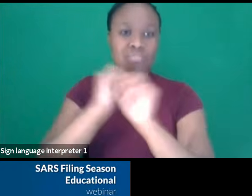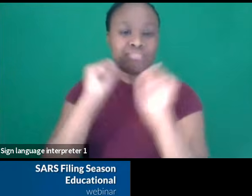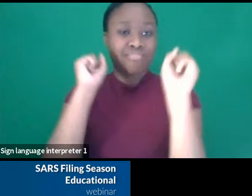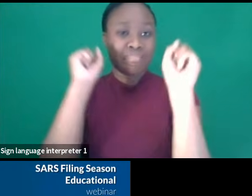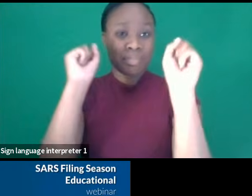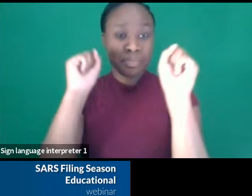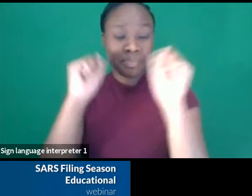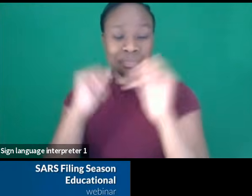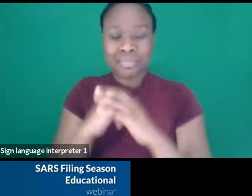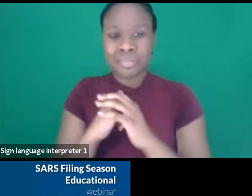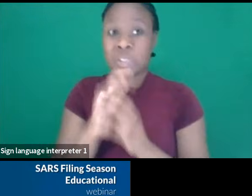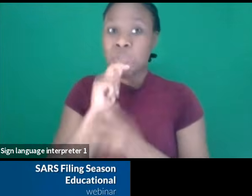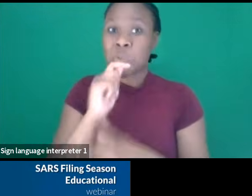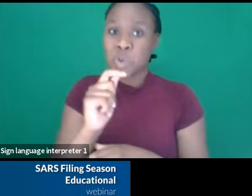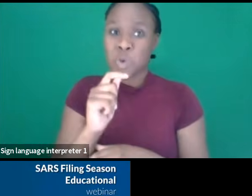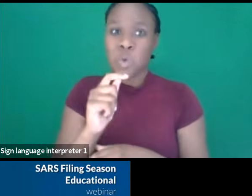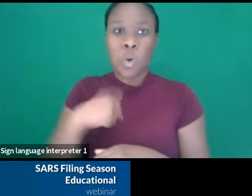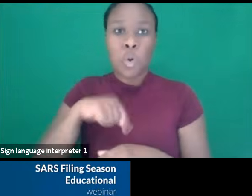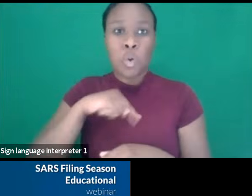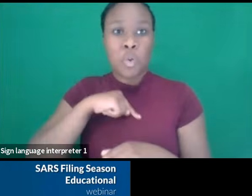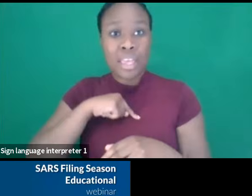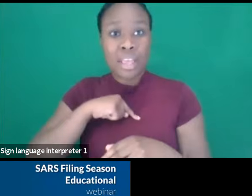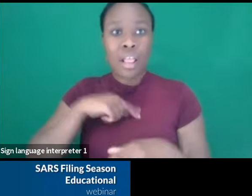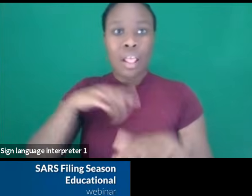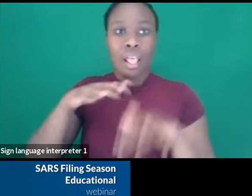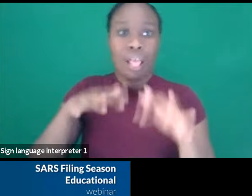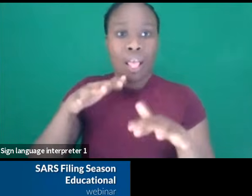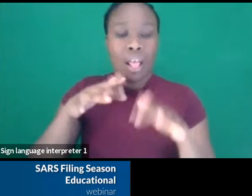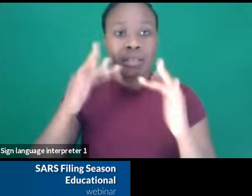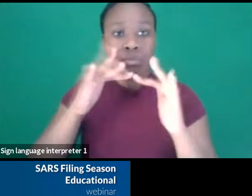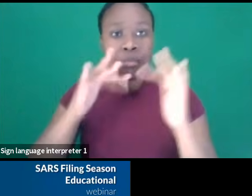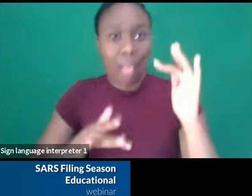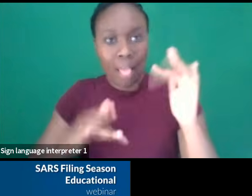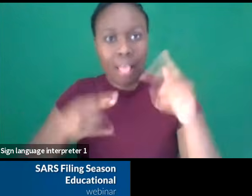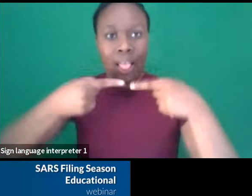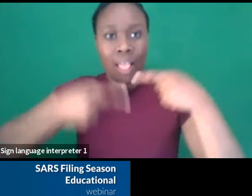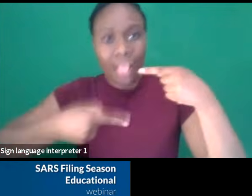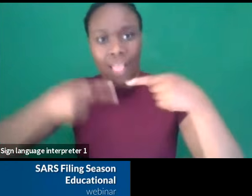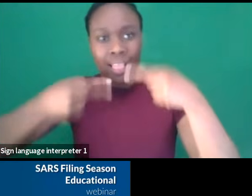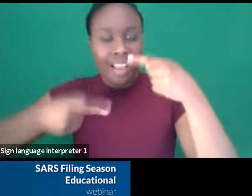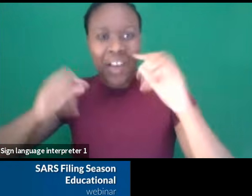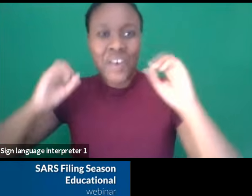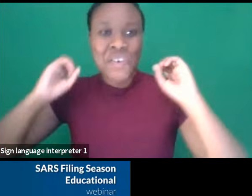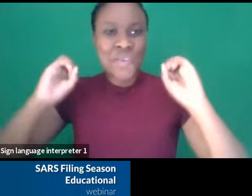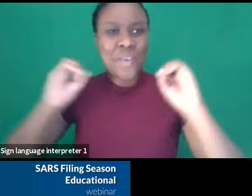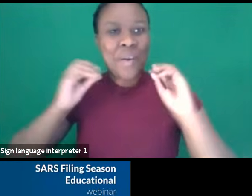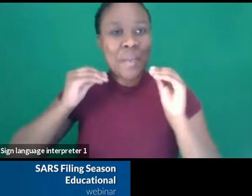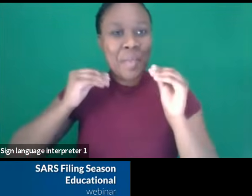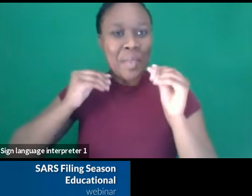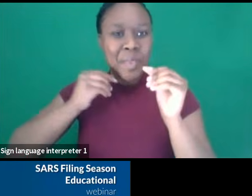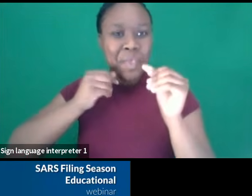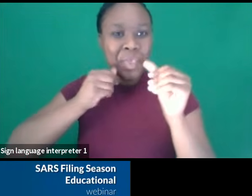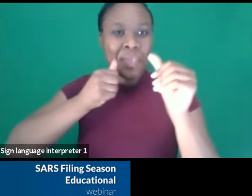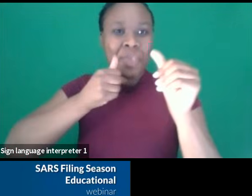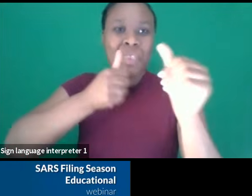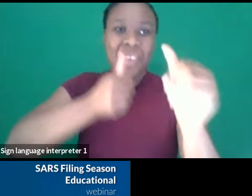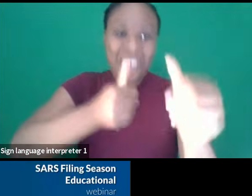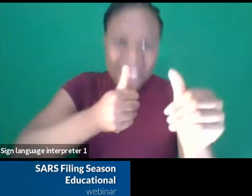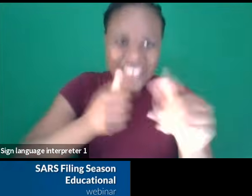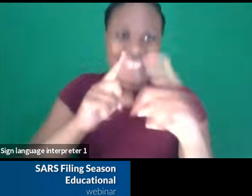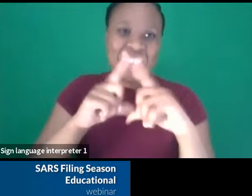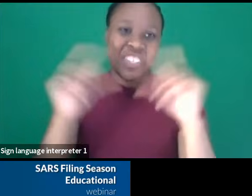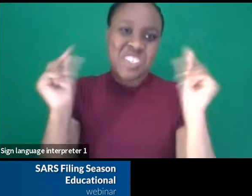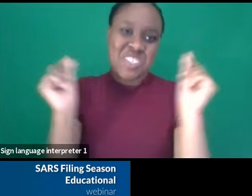of turbulences, fortunately, and I think we will end with a very soft landing. Dr.